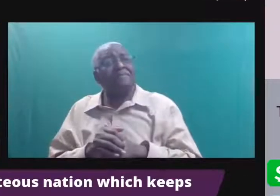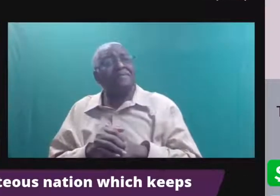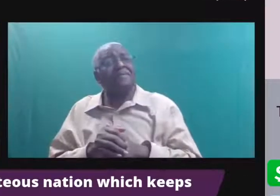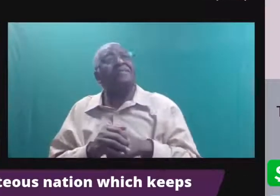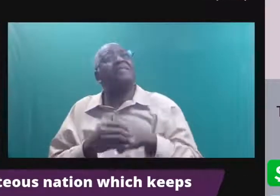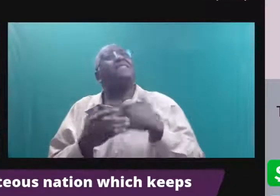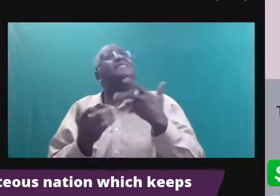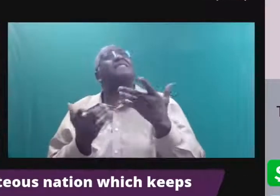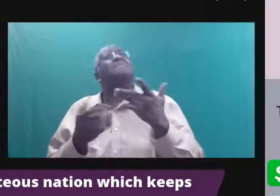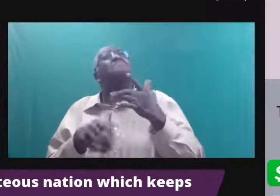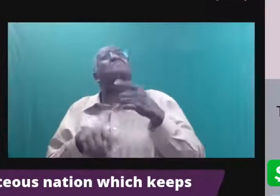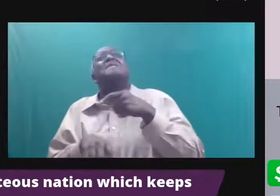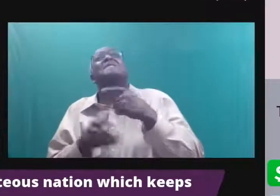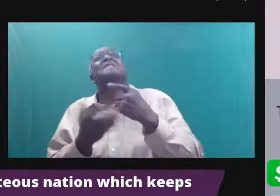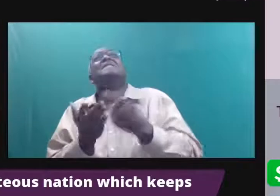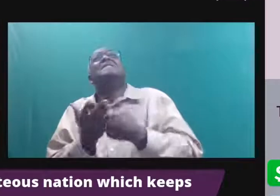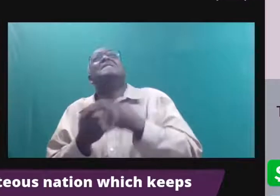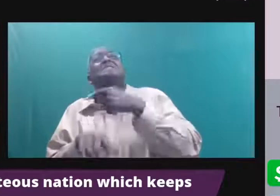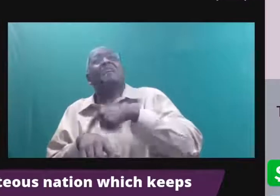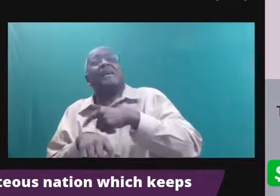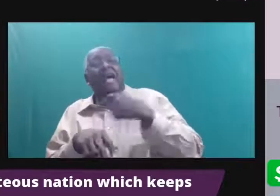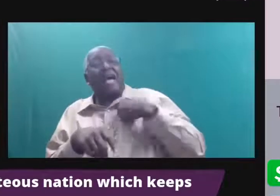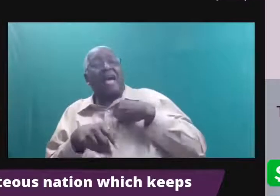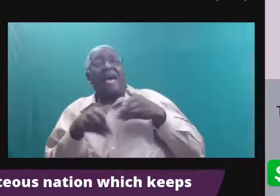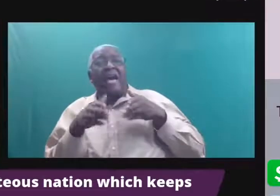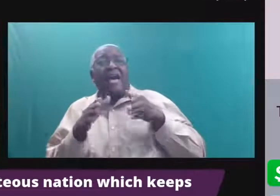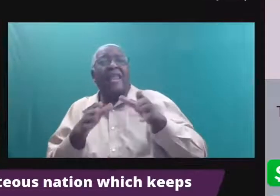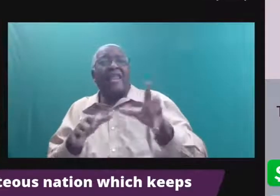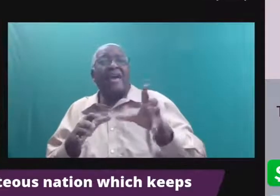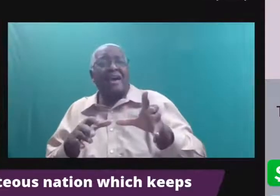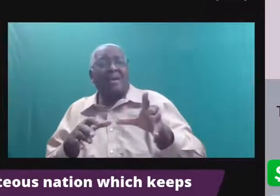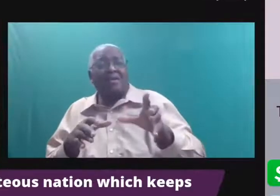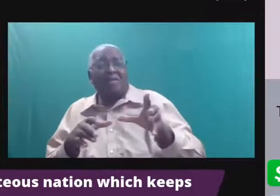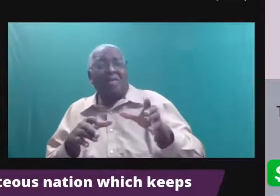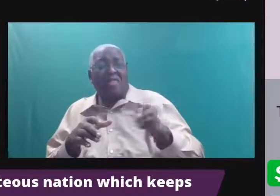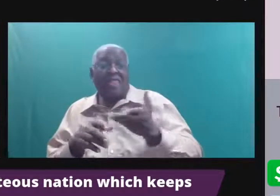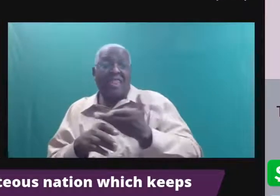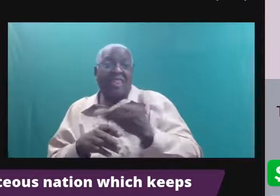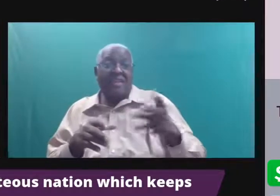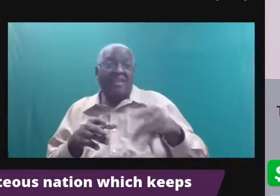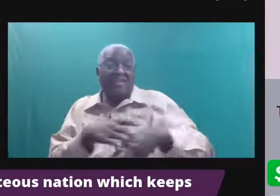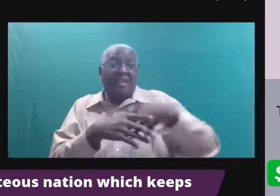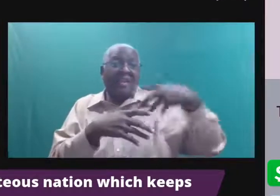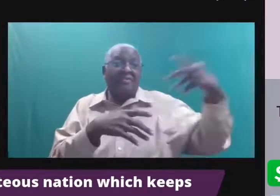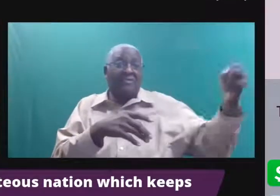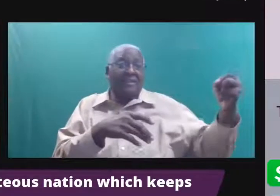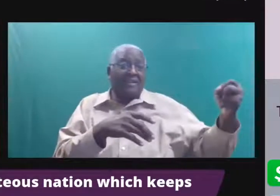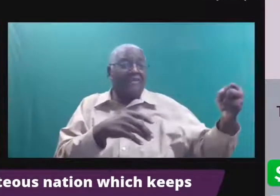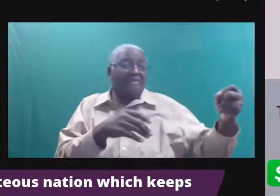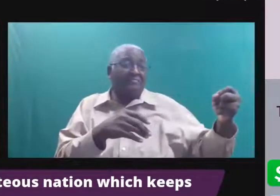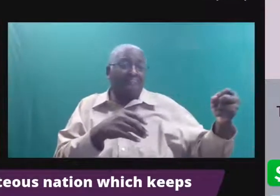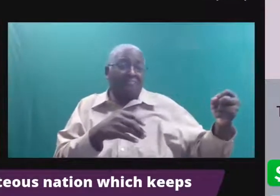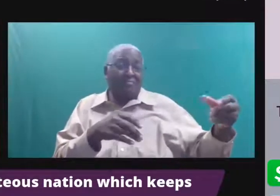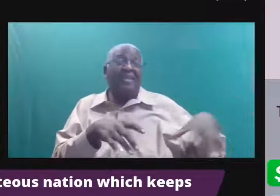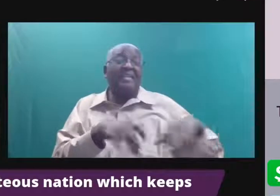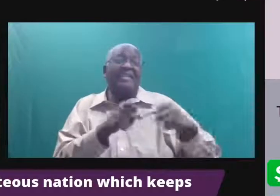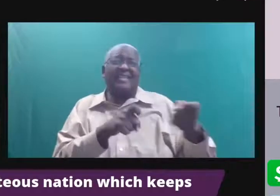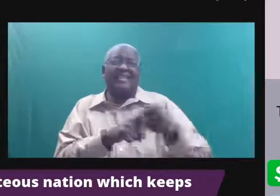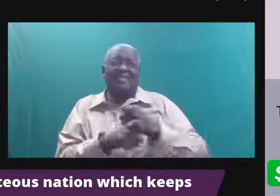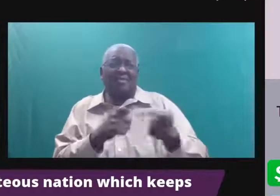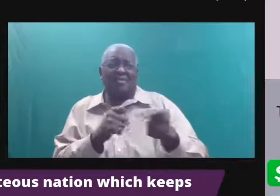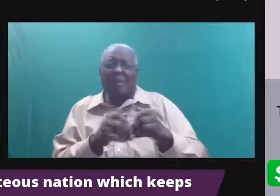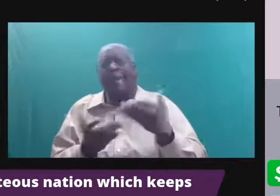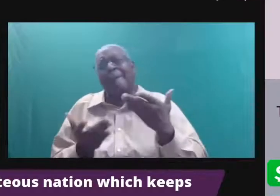some point in time, I allowed outside forces to get the best of me. You know, maybe it was me